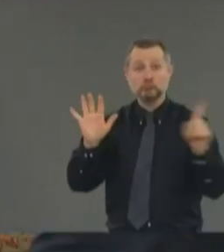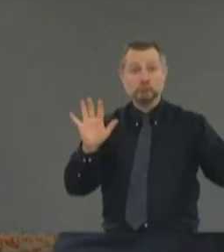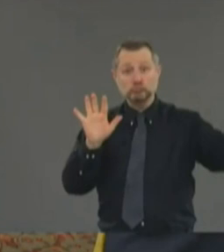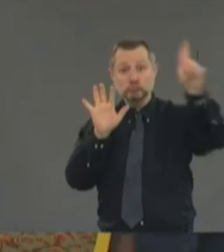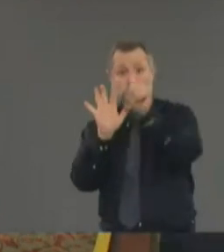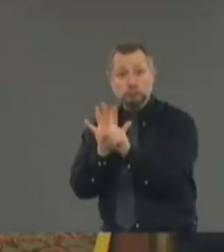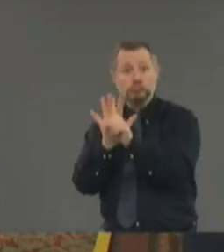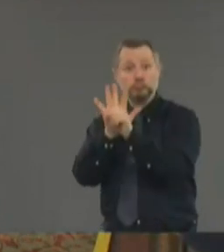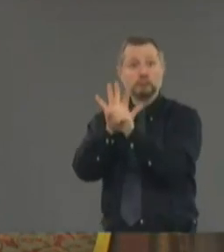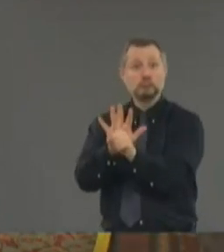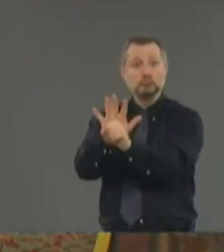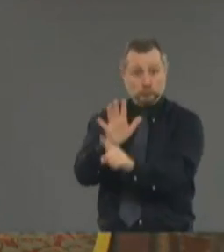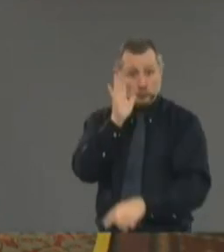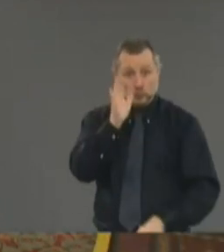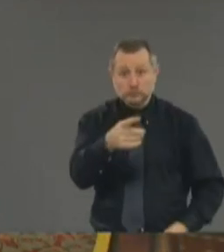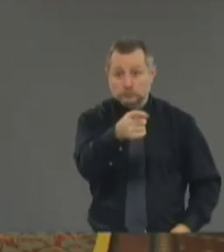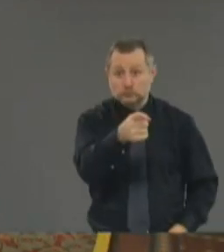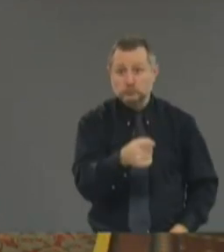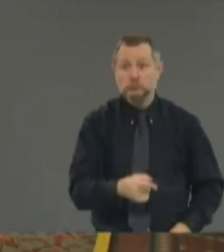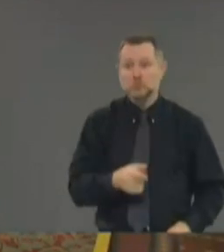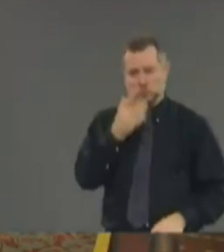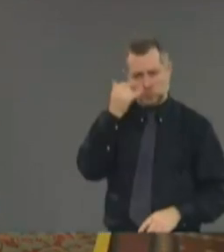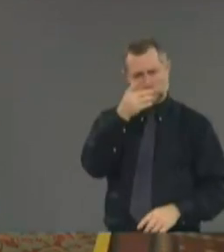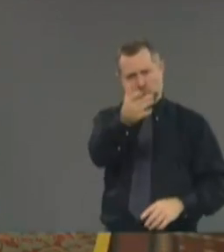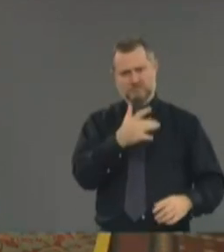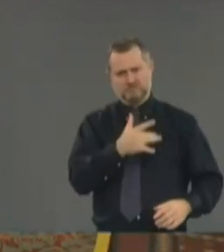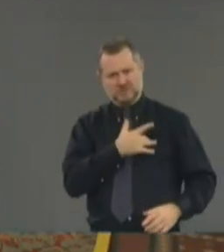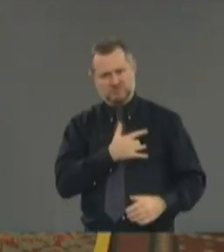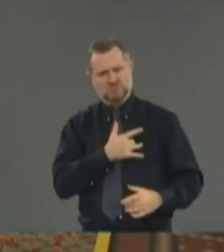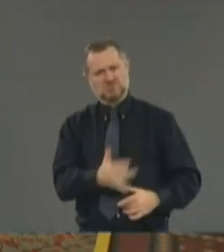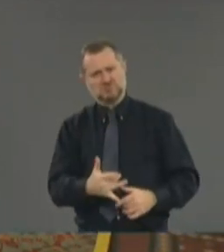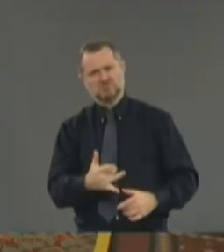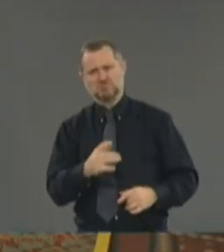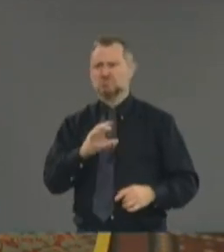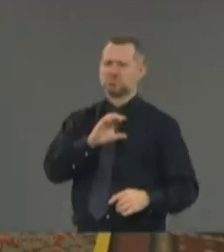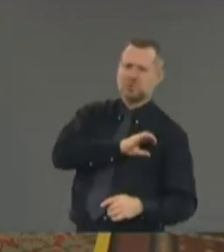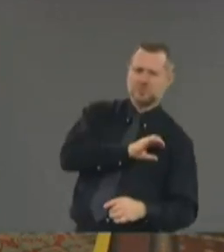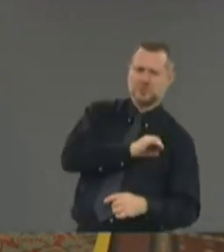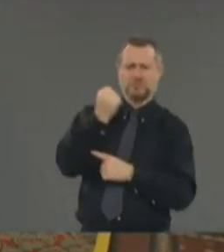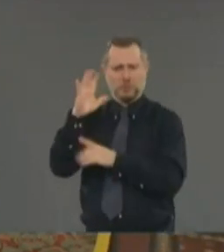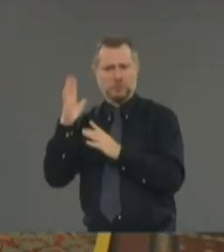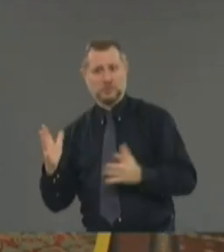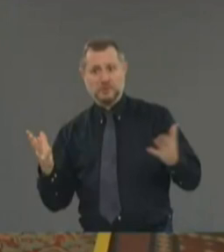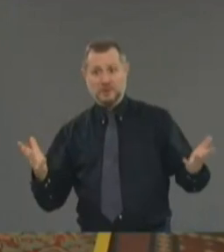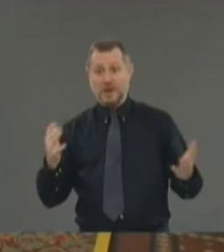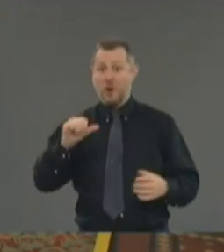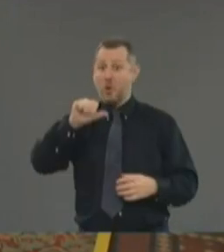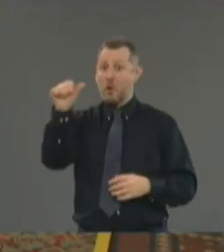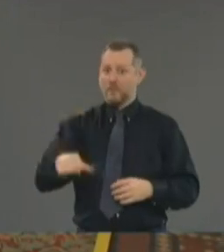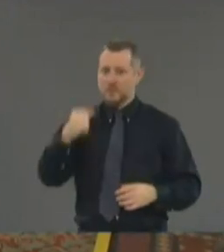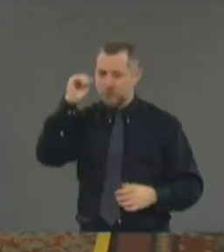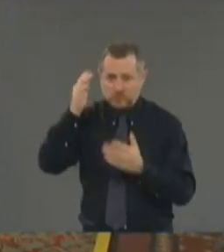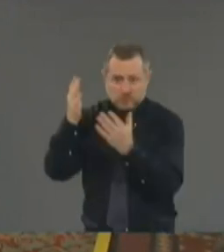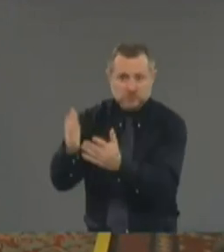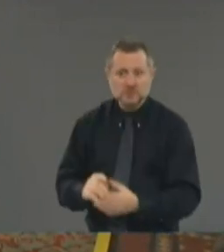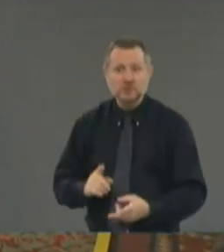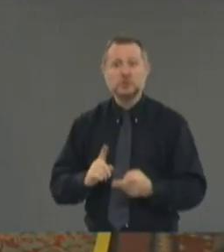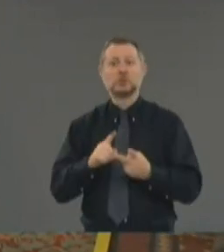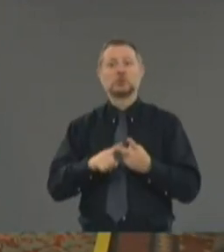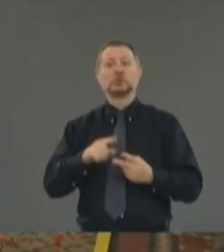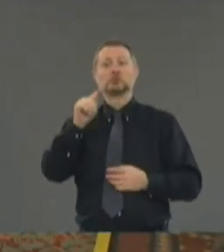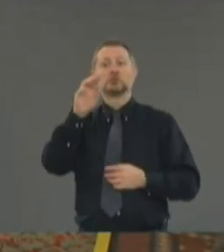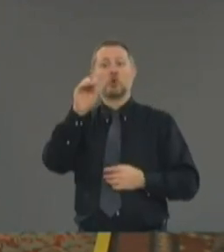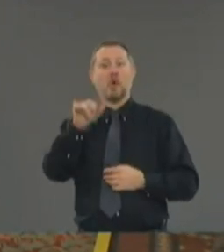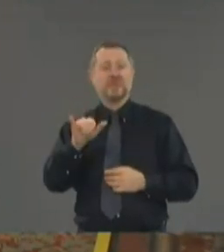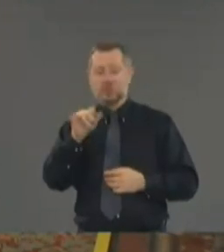the police, as you have made a distinction between the two? But there have been protests in Albany. There's one scheduled in nearby Troy for Sunday,